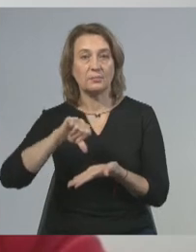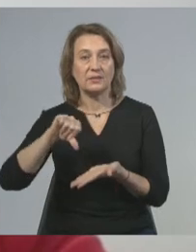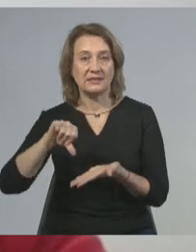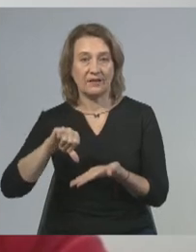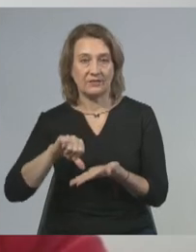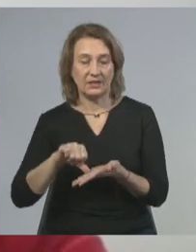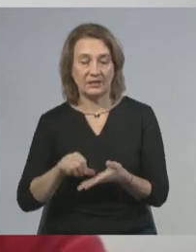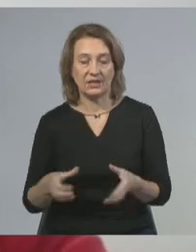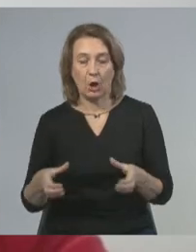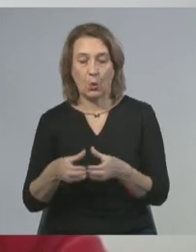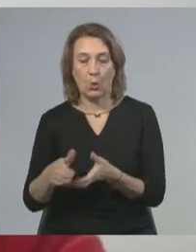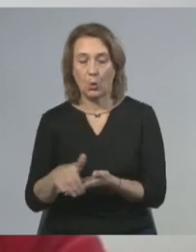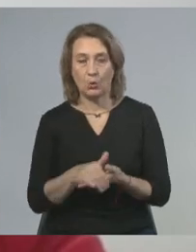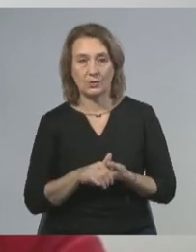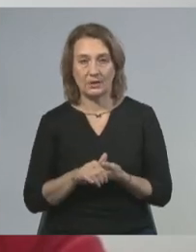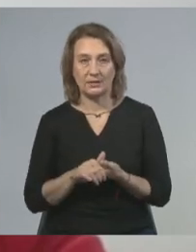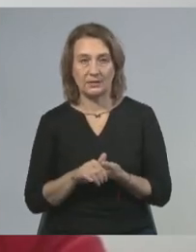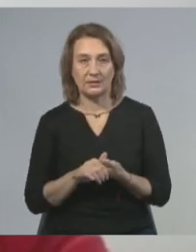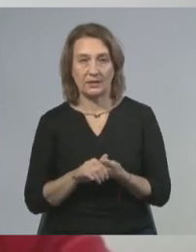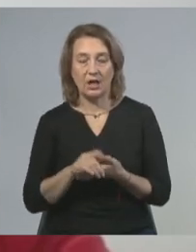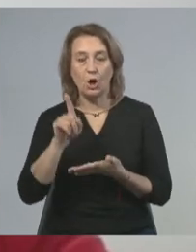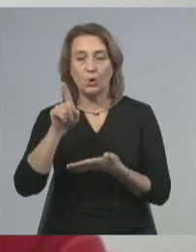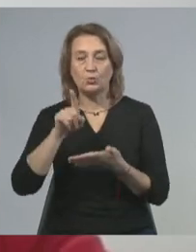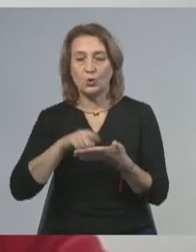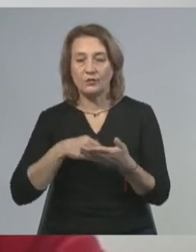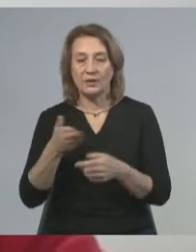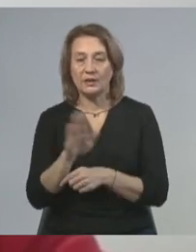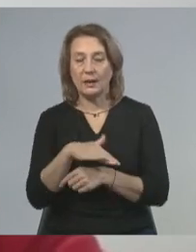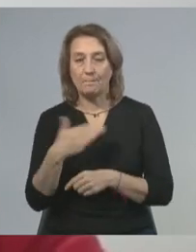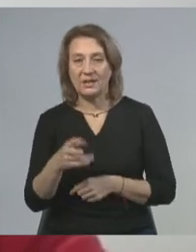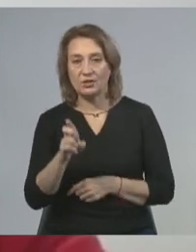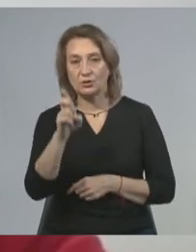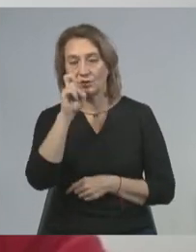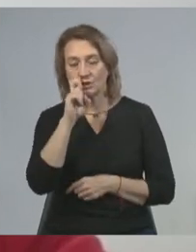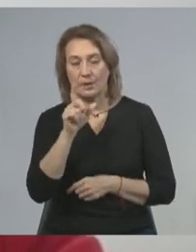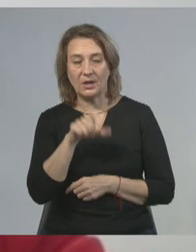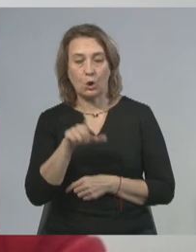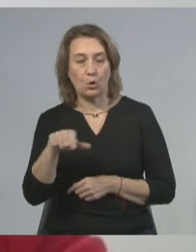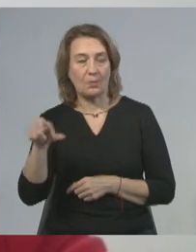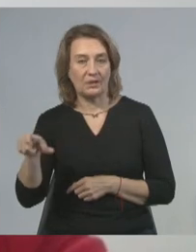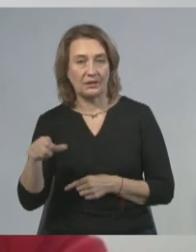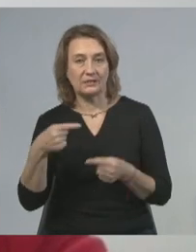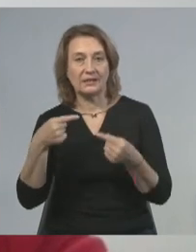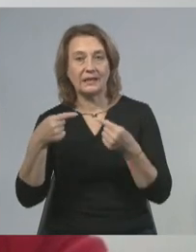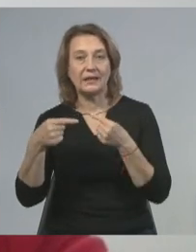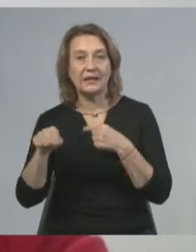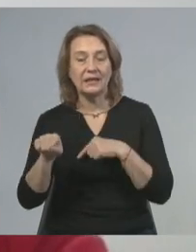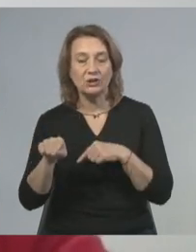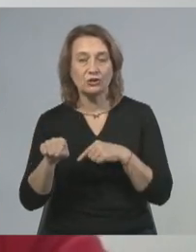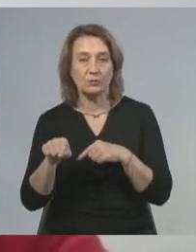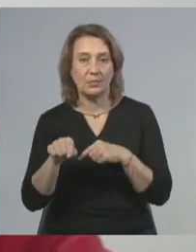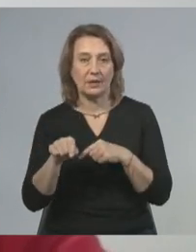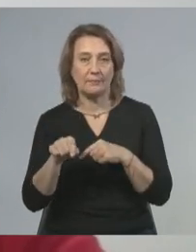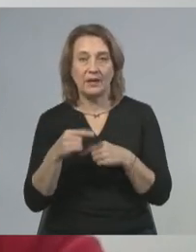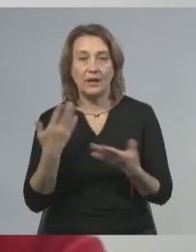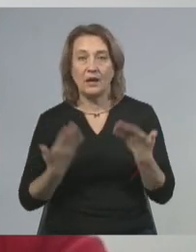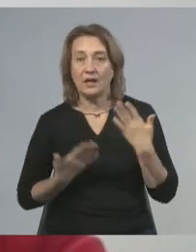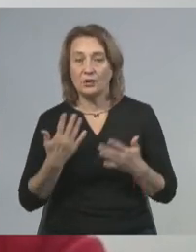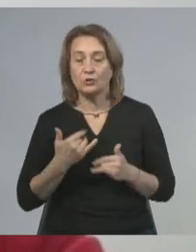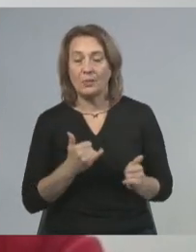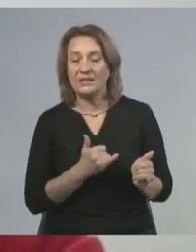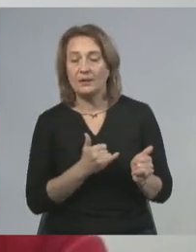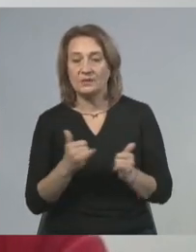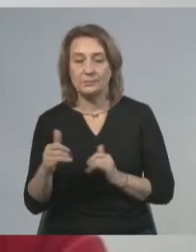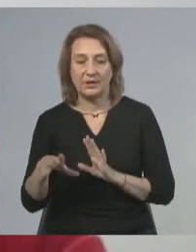choose their representatives it is an important part of the reintegration process in building trust